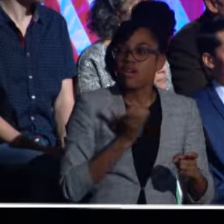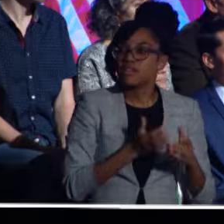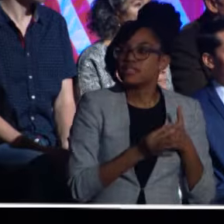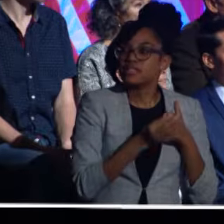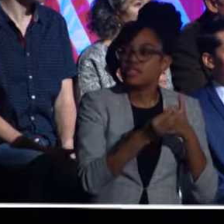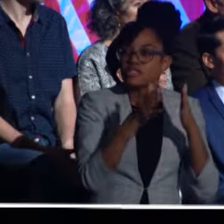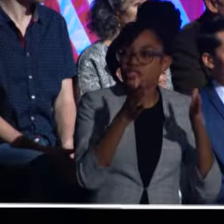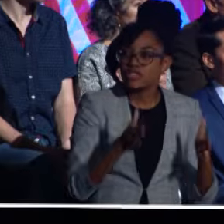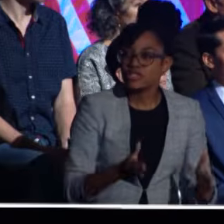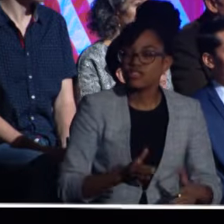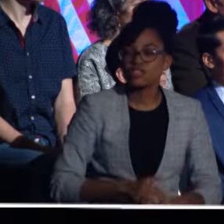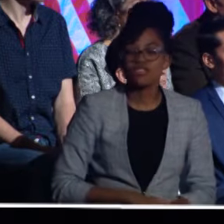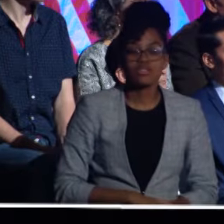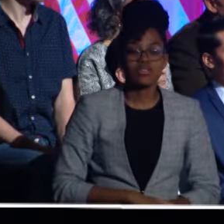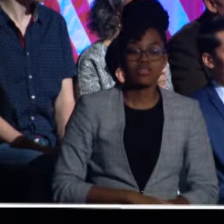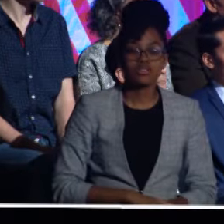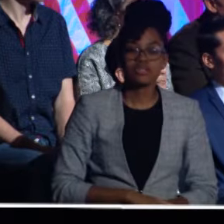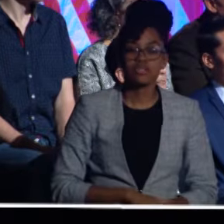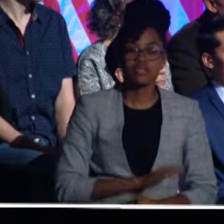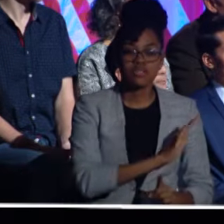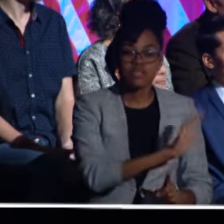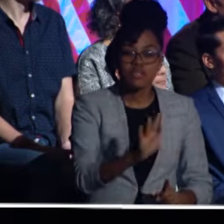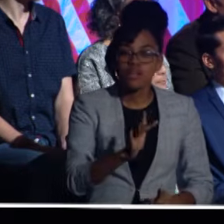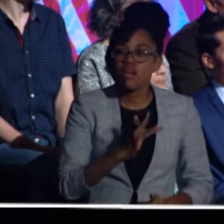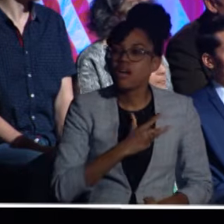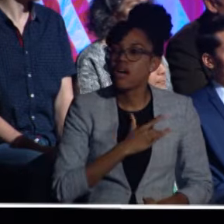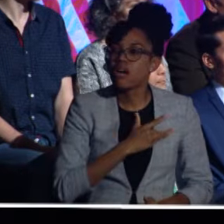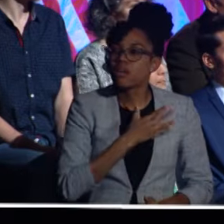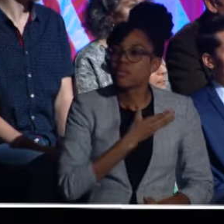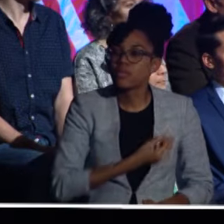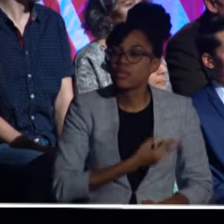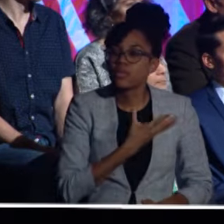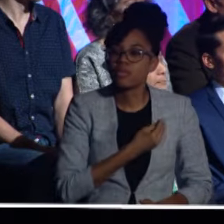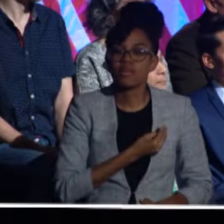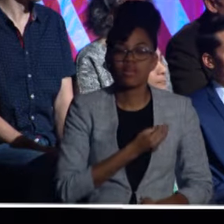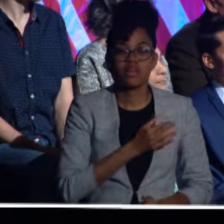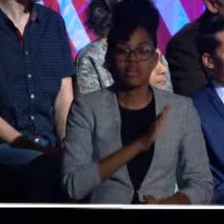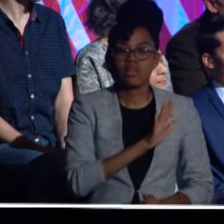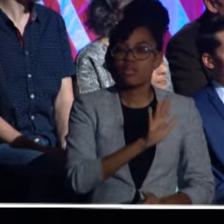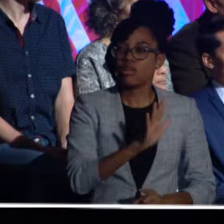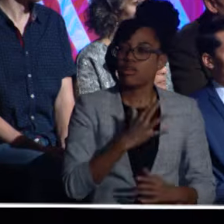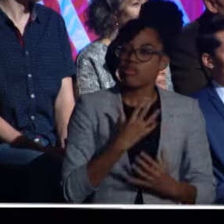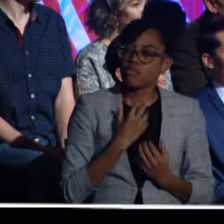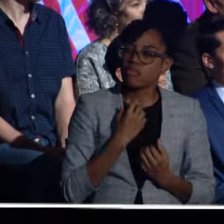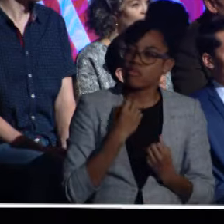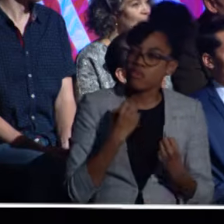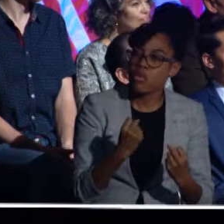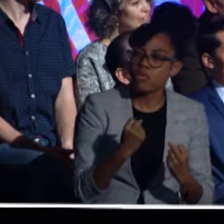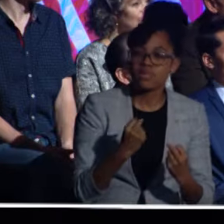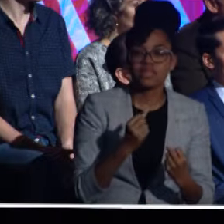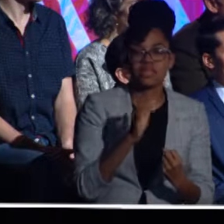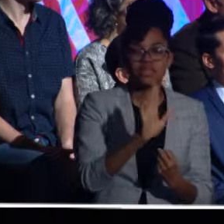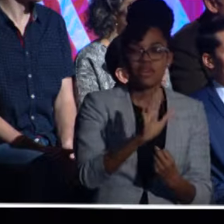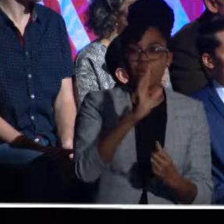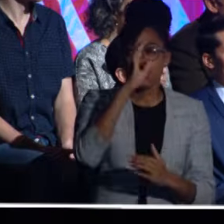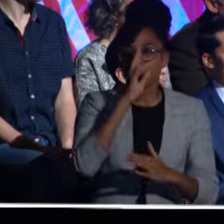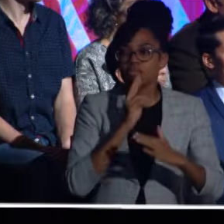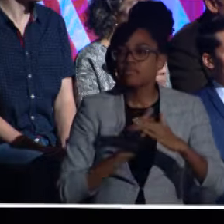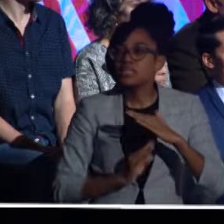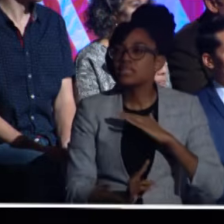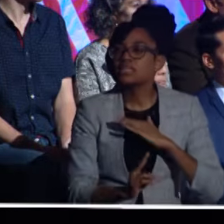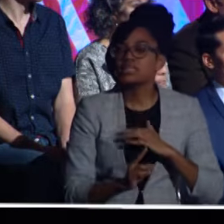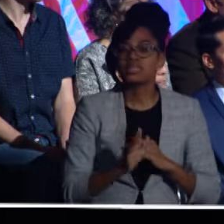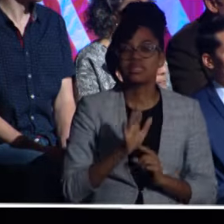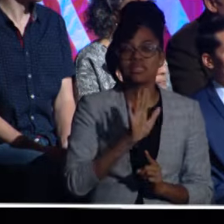their hearts courage and compassion, boldness and humility, discernment and sensitivity,